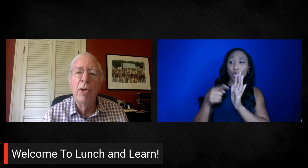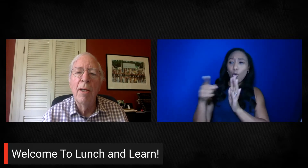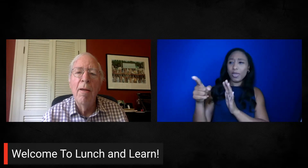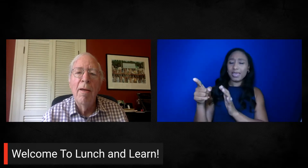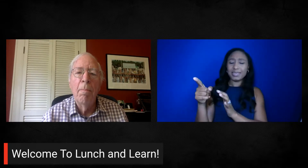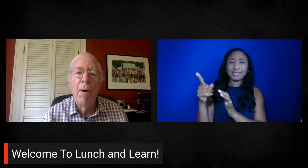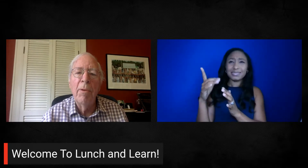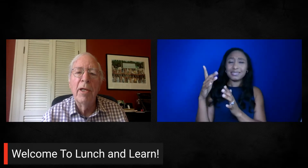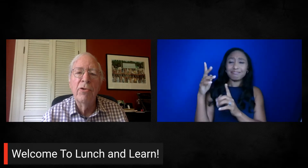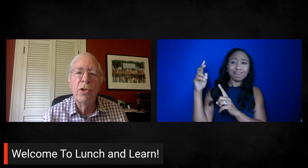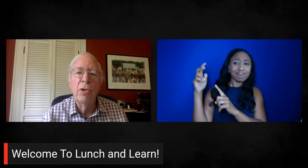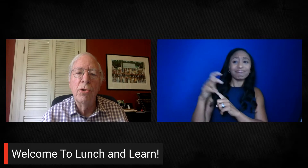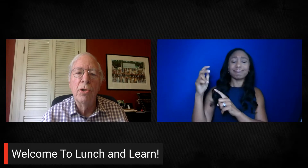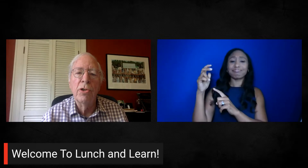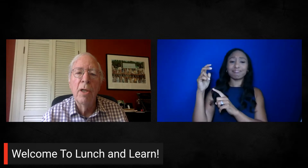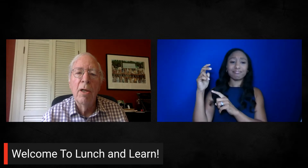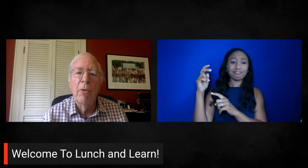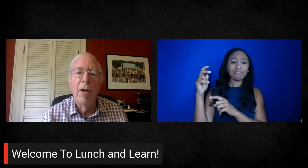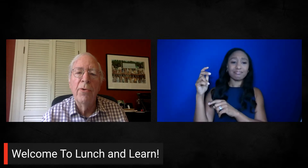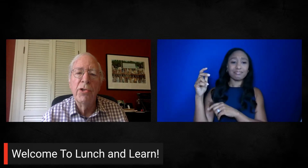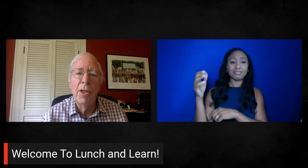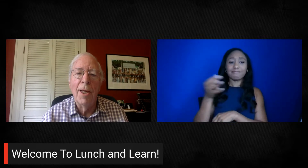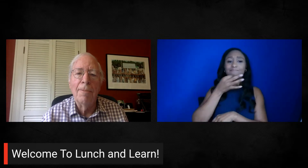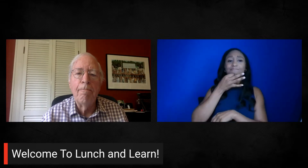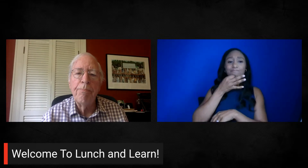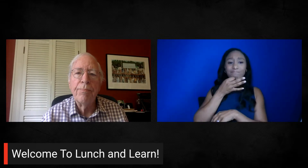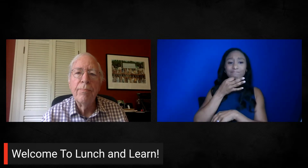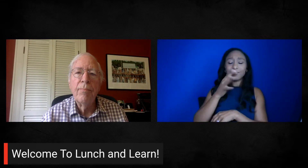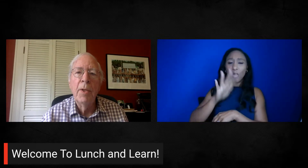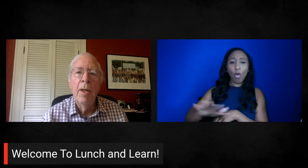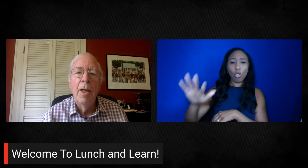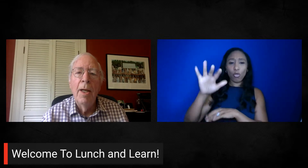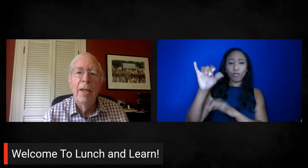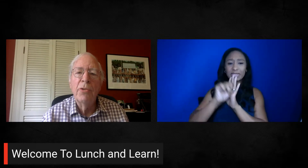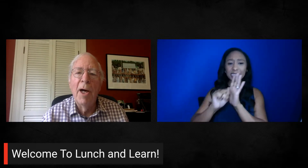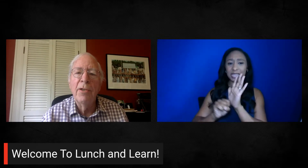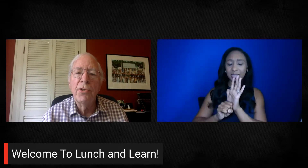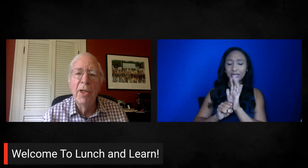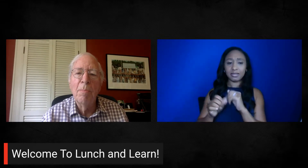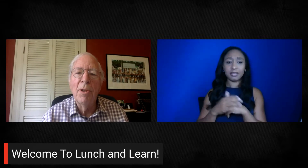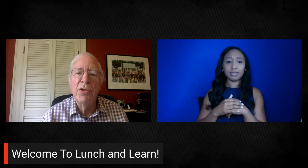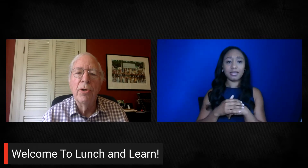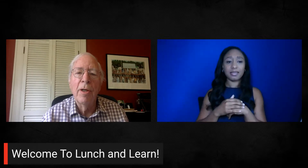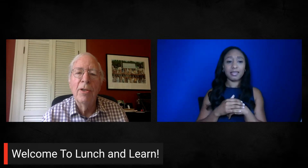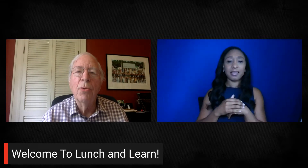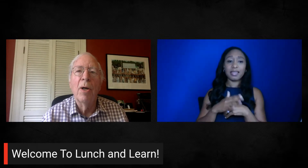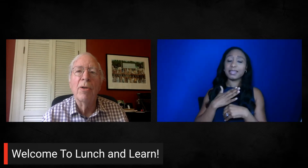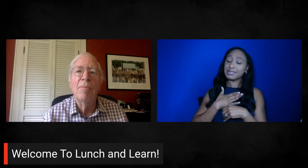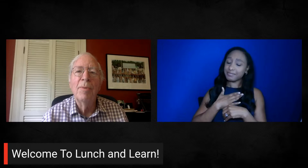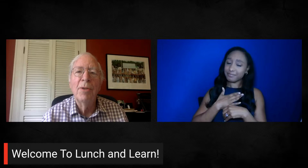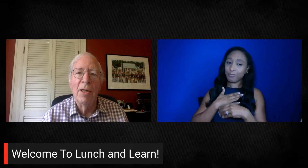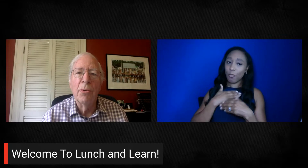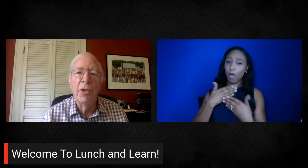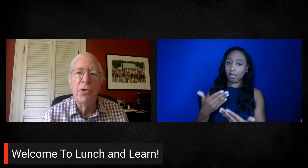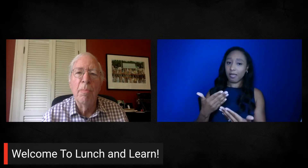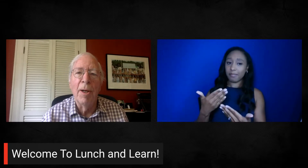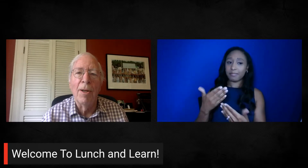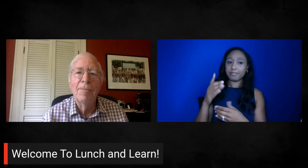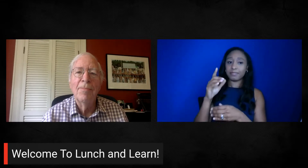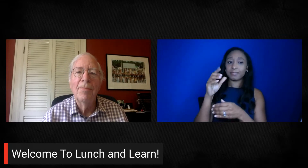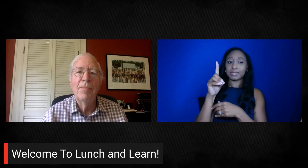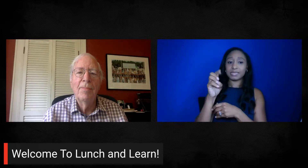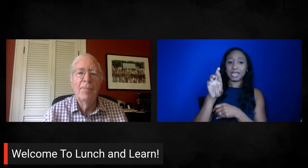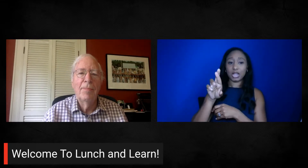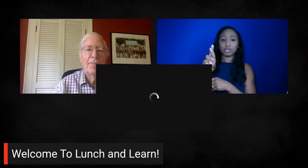promoting history in public institutions around the state. It is my distinct pleasure to welcome Dr. Richard